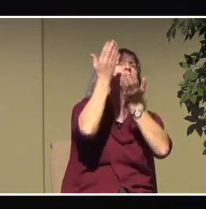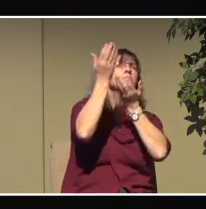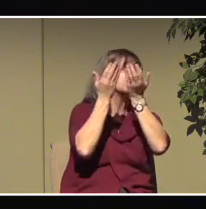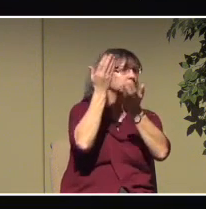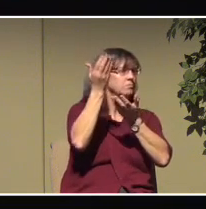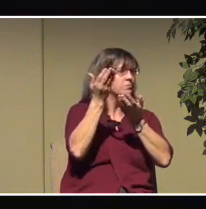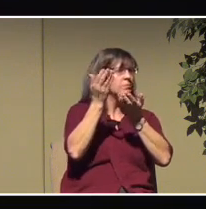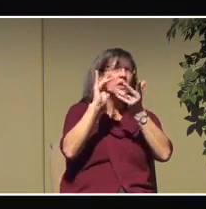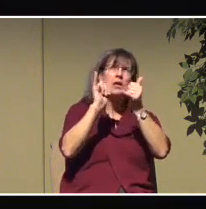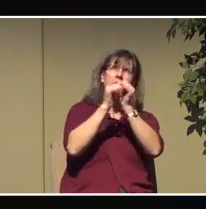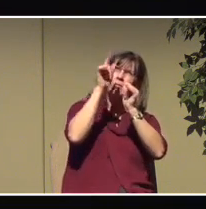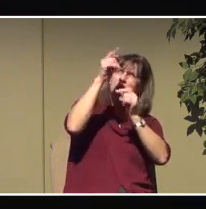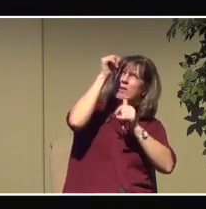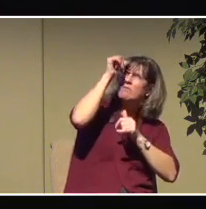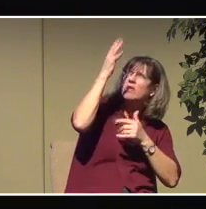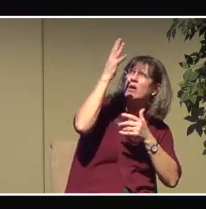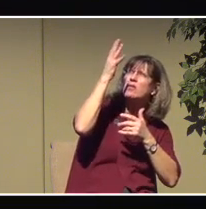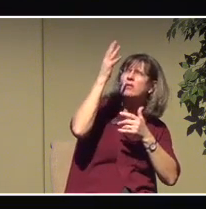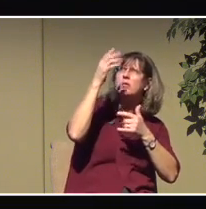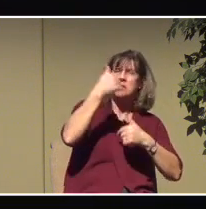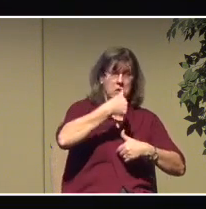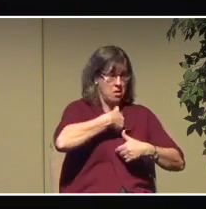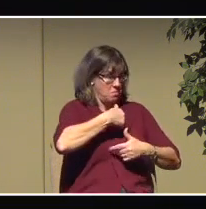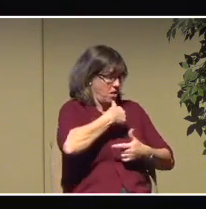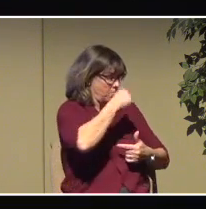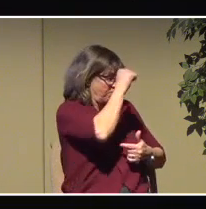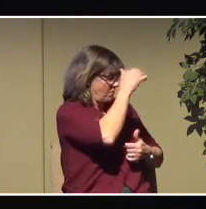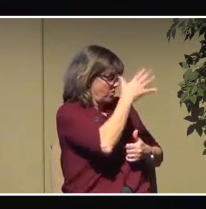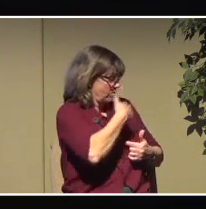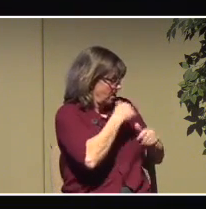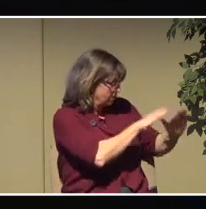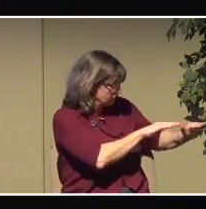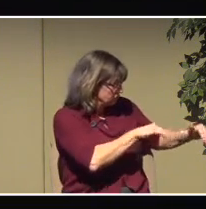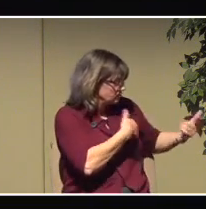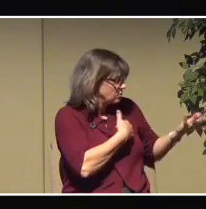father? And what does this mean?